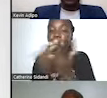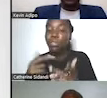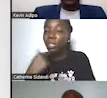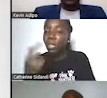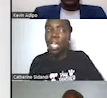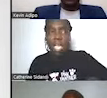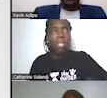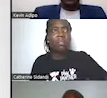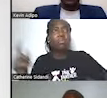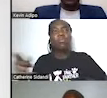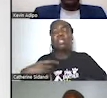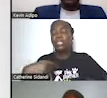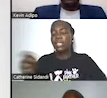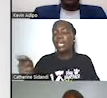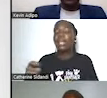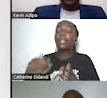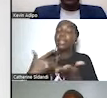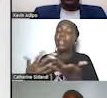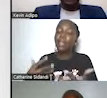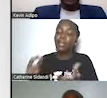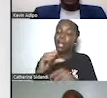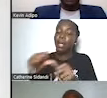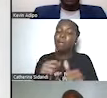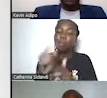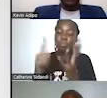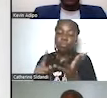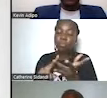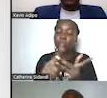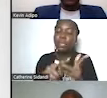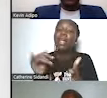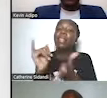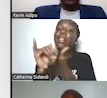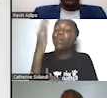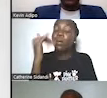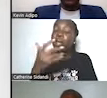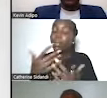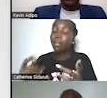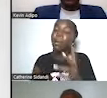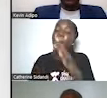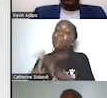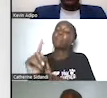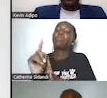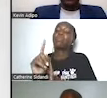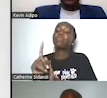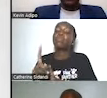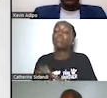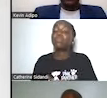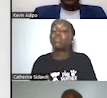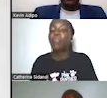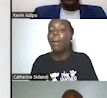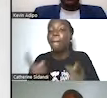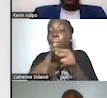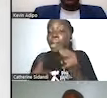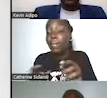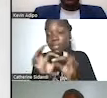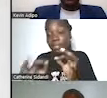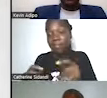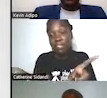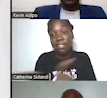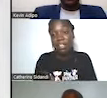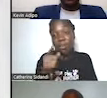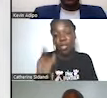it out and all that. So that's why the act came in, just to restrict. You can collect anything that you want. But even you as the person giving